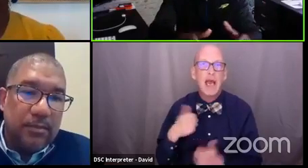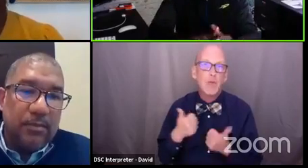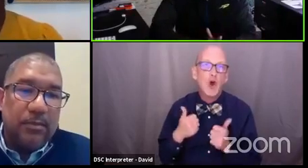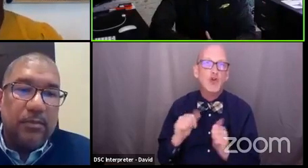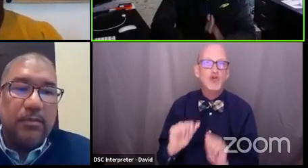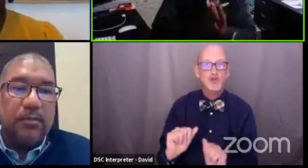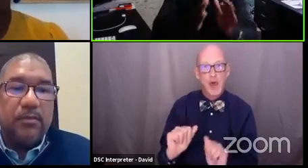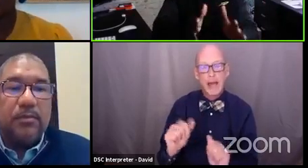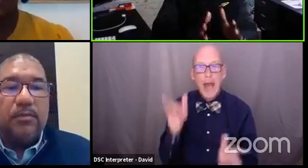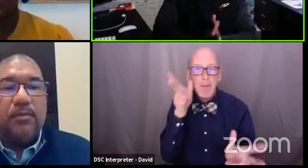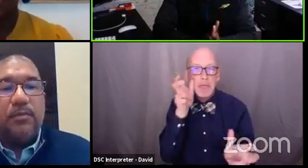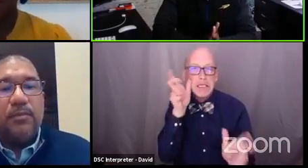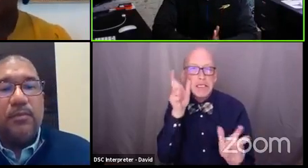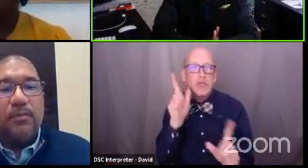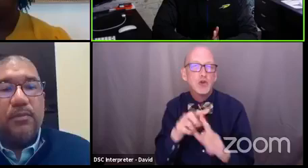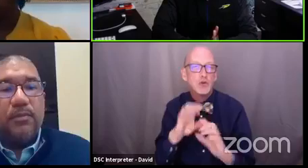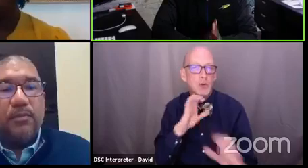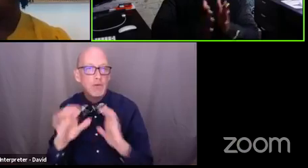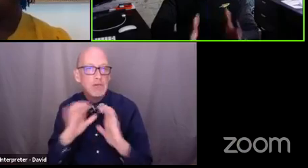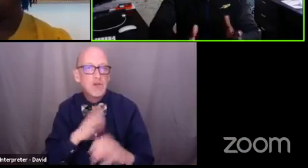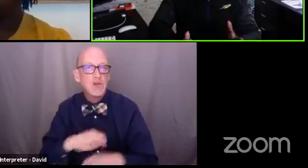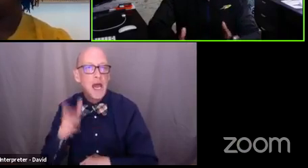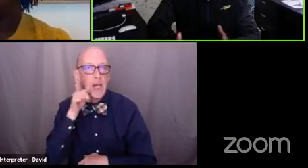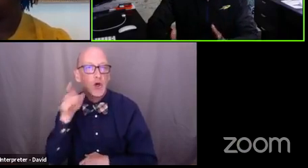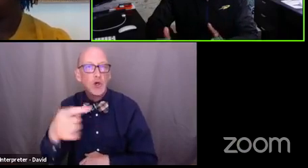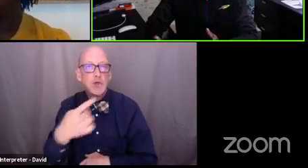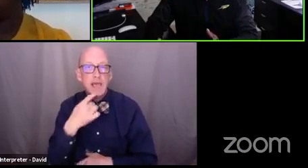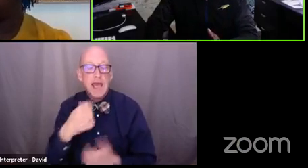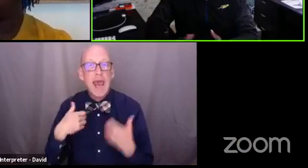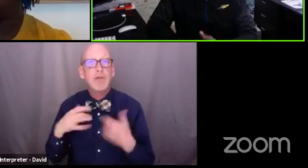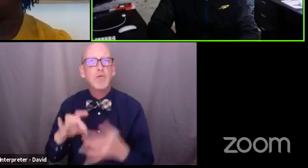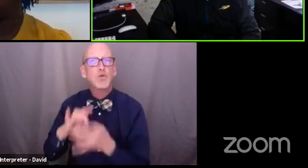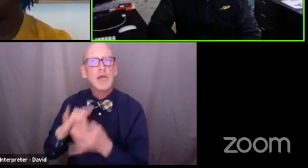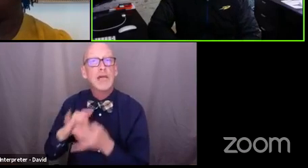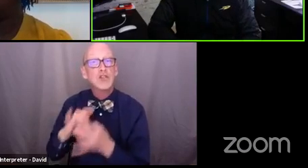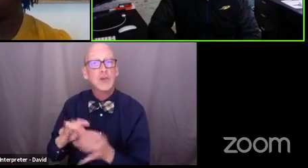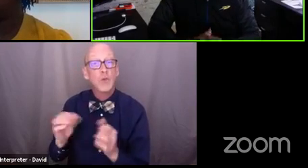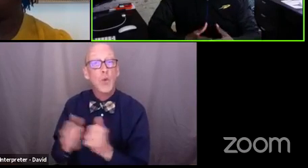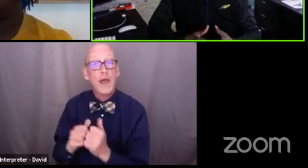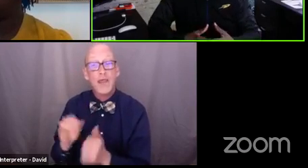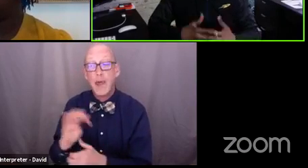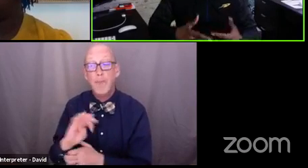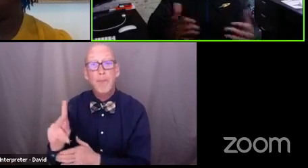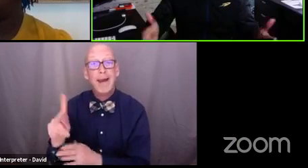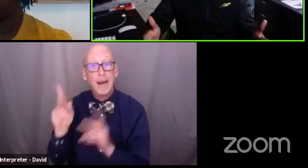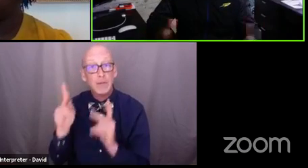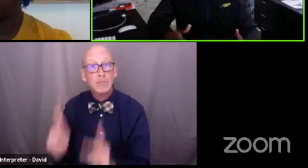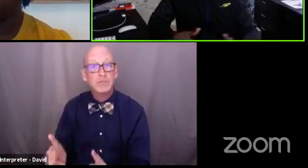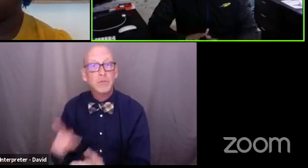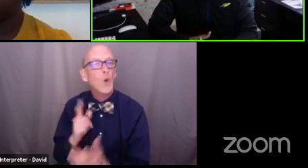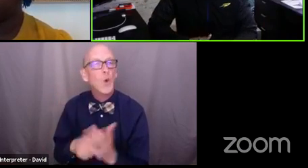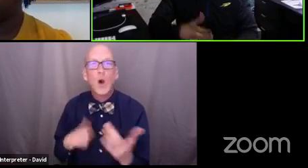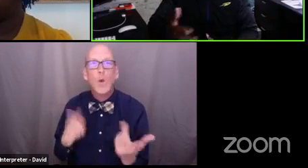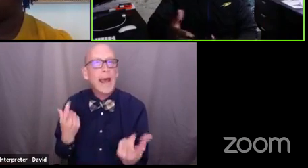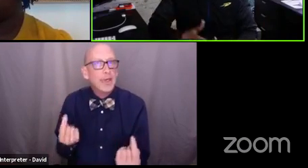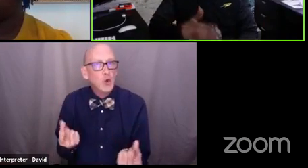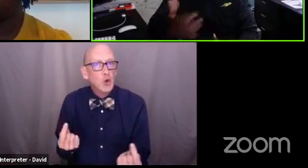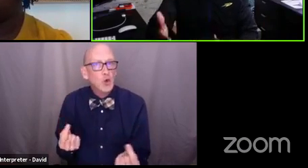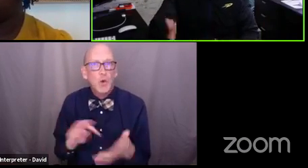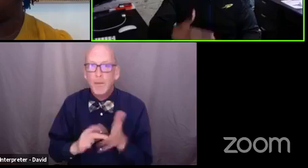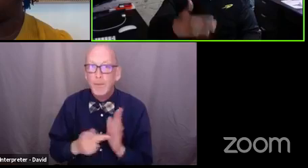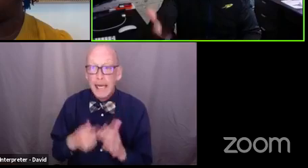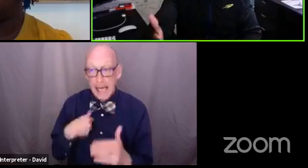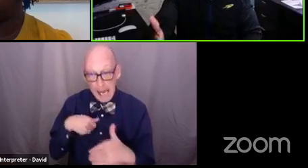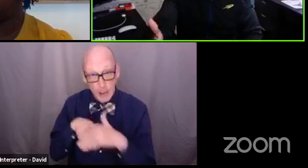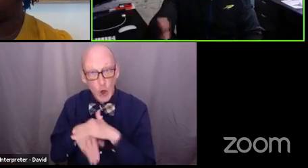this conversation. I'm hearing you say, have a relationship with your banker. What do I do? Like, what does that mean? I go and